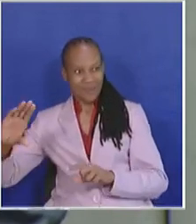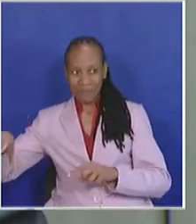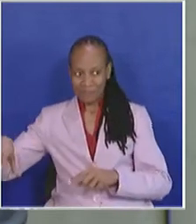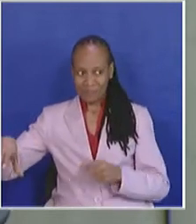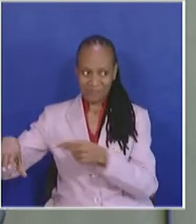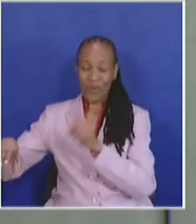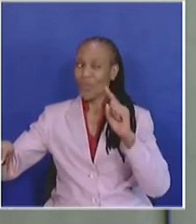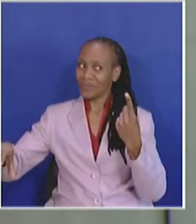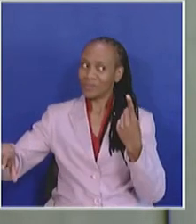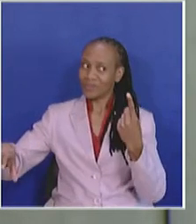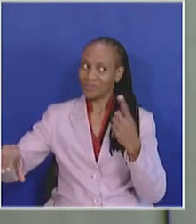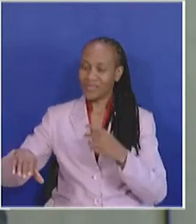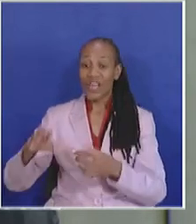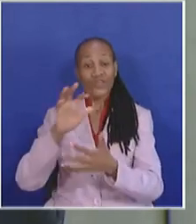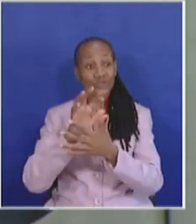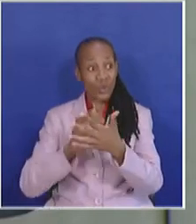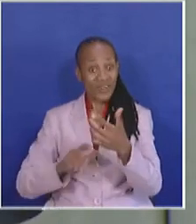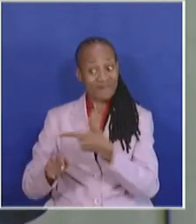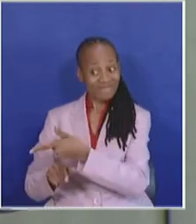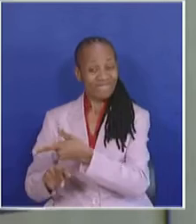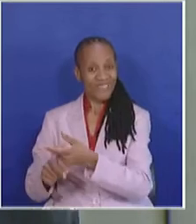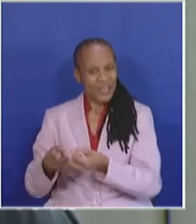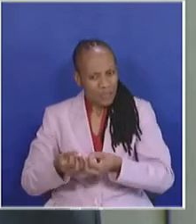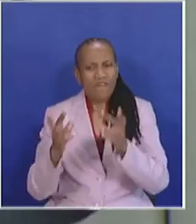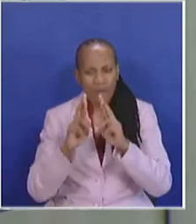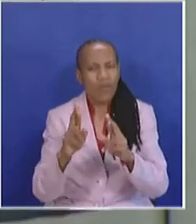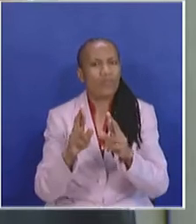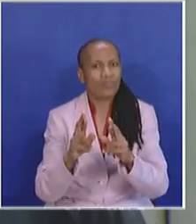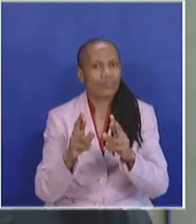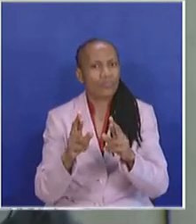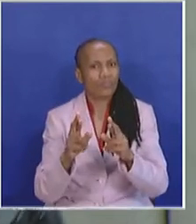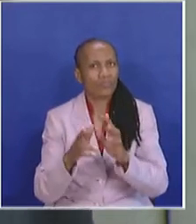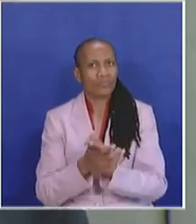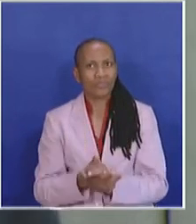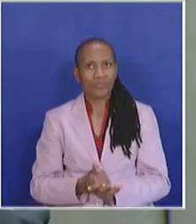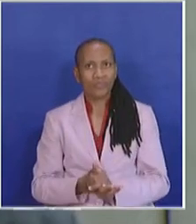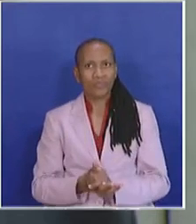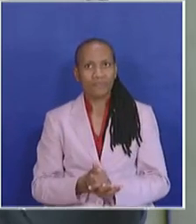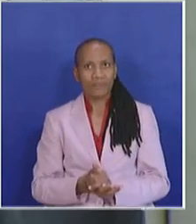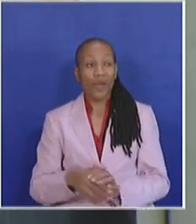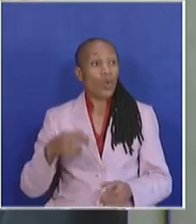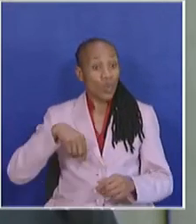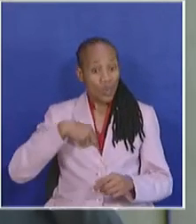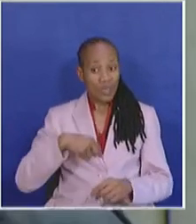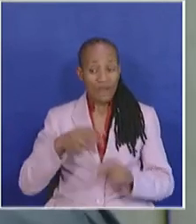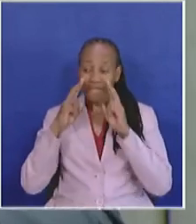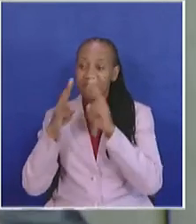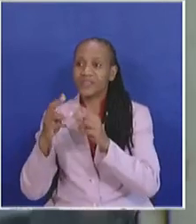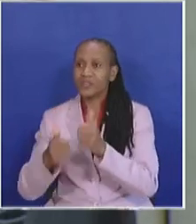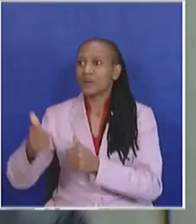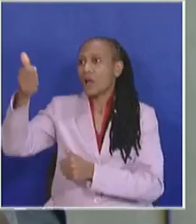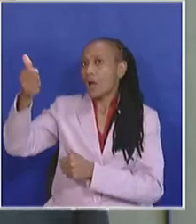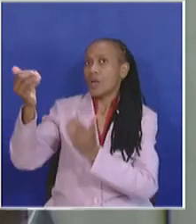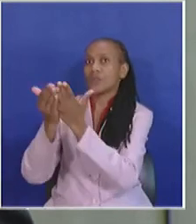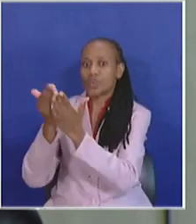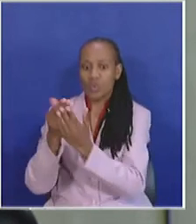And the story that gives hope, that in fact, when you are going to a primary school and a high school, no